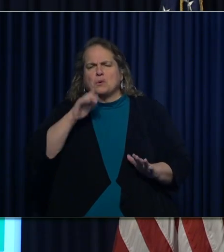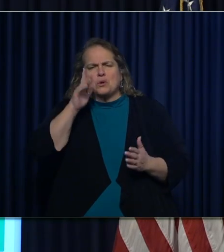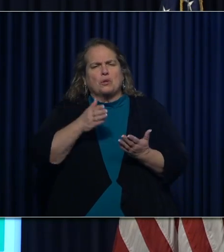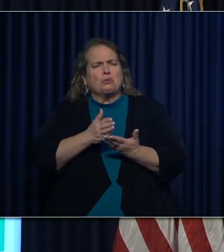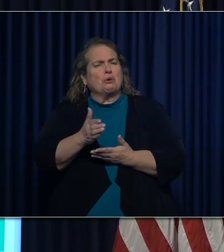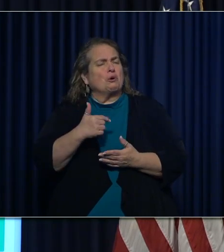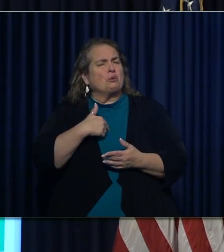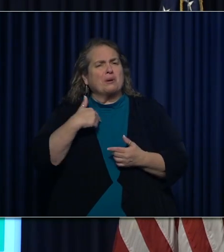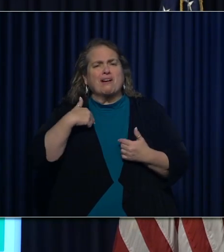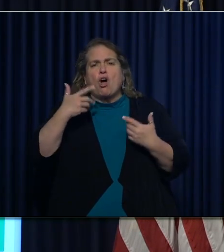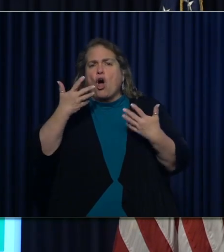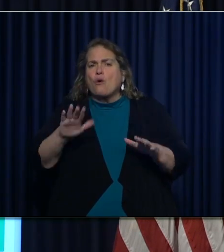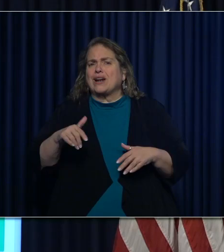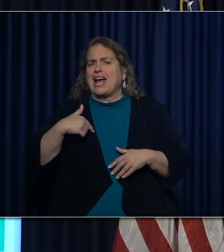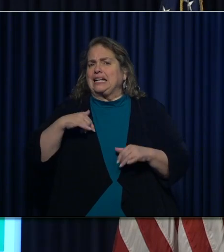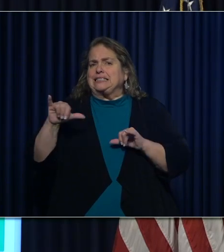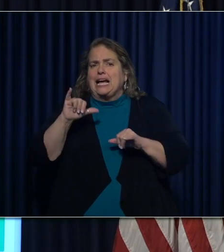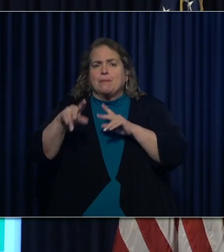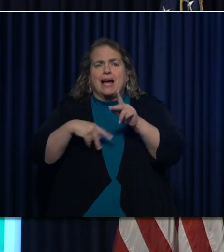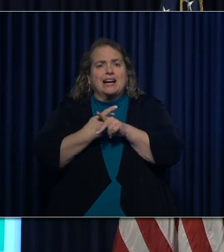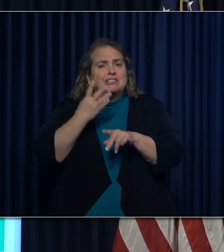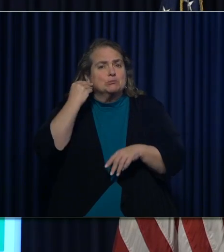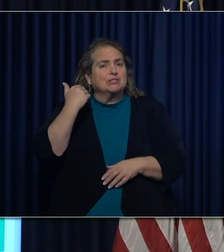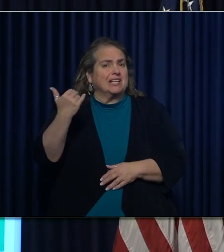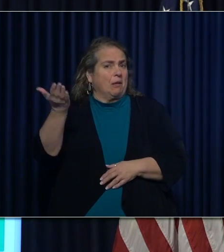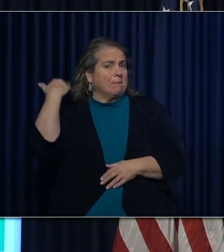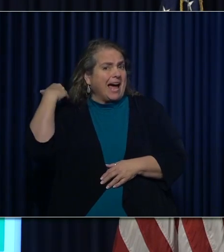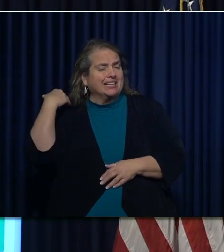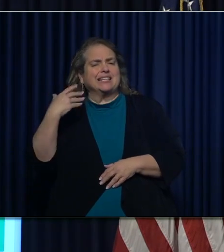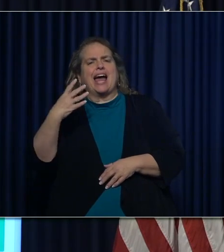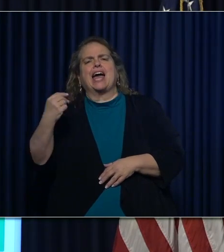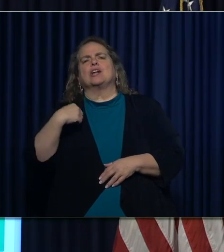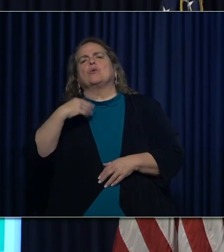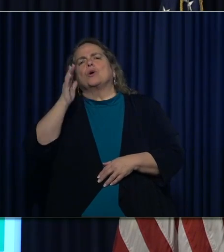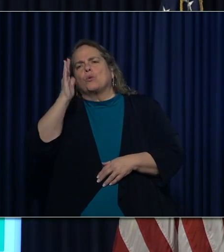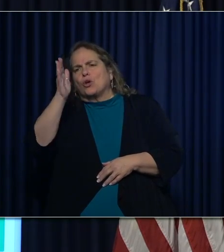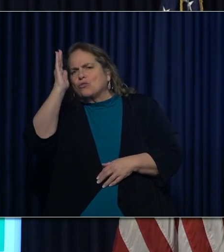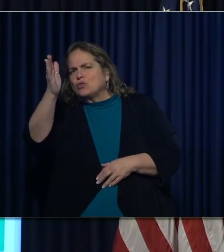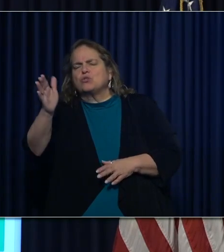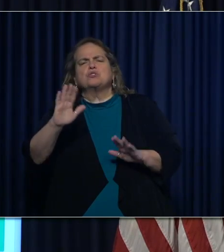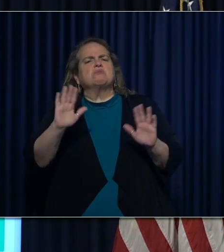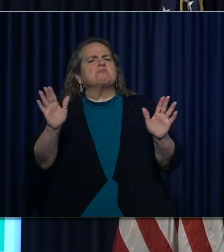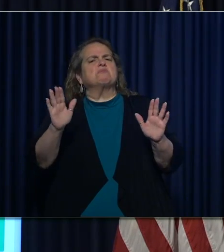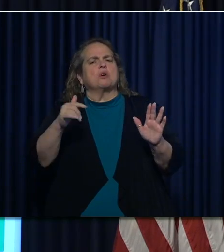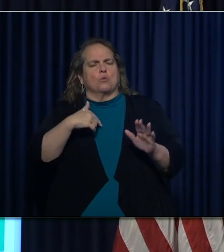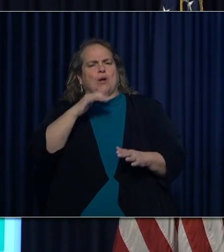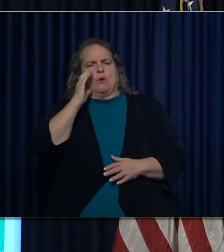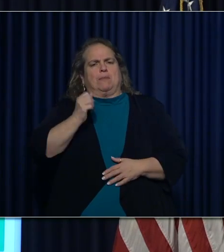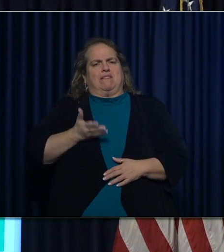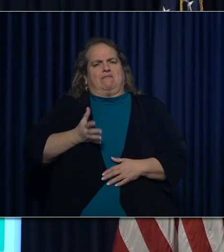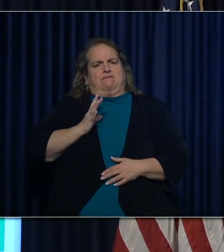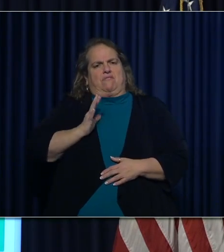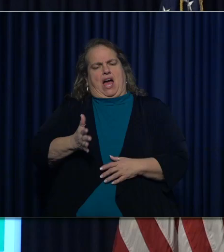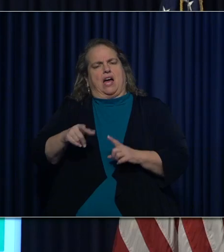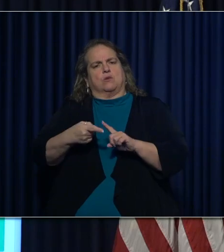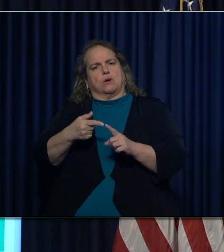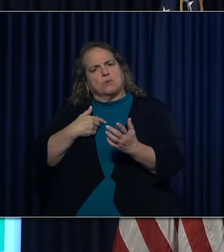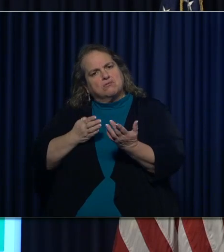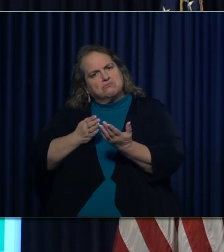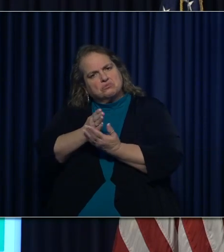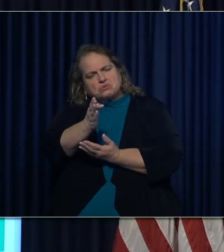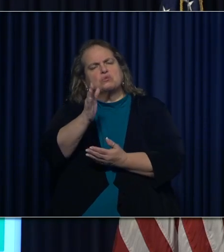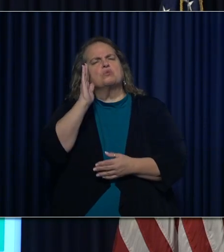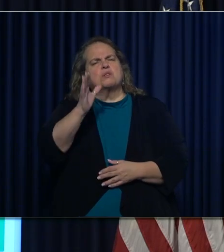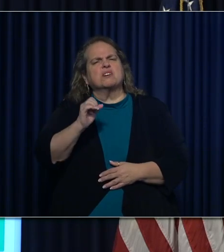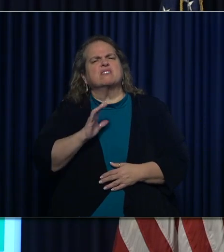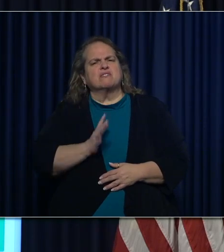things just like this and even worse in the past. We're going to get through this, and we'll all be okay when we get to the other end of this. It is important, though, and I